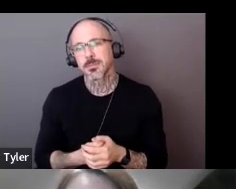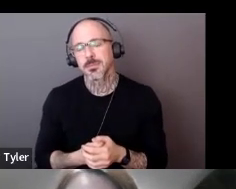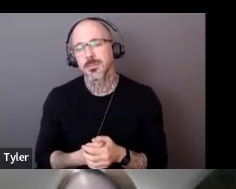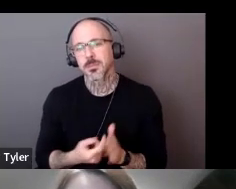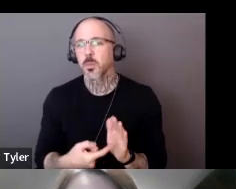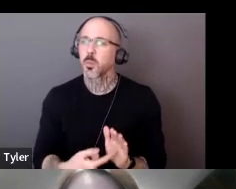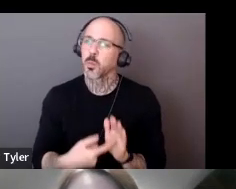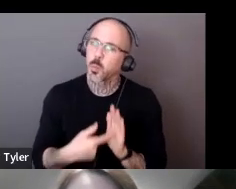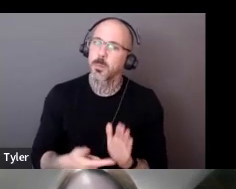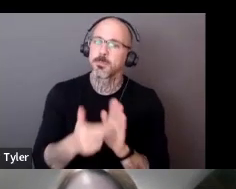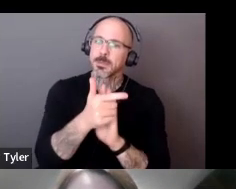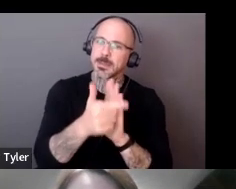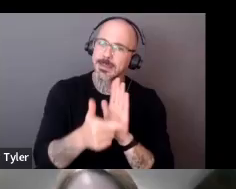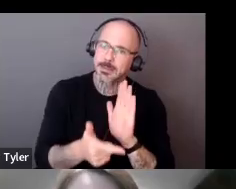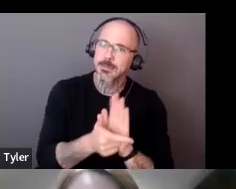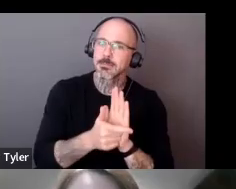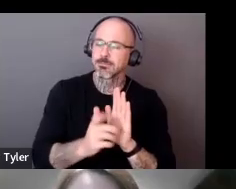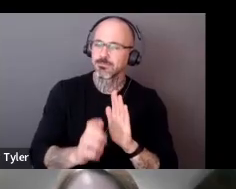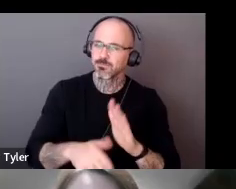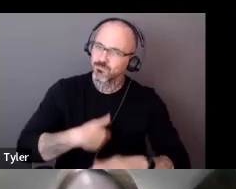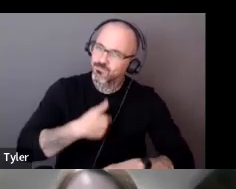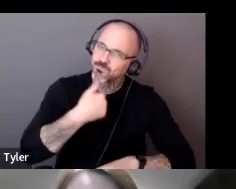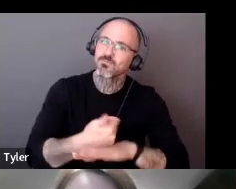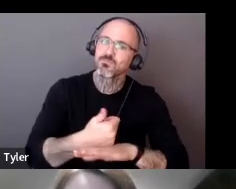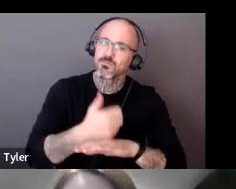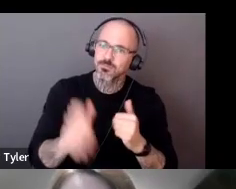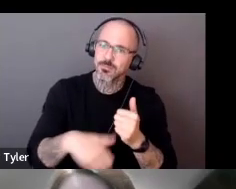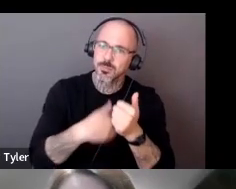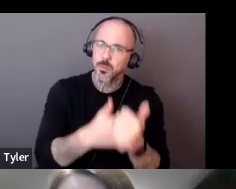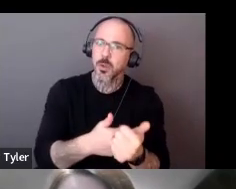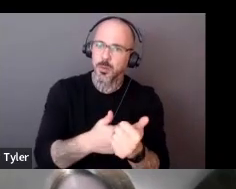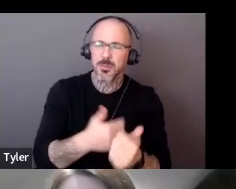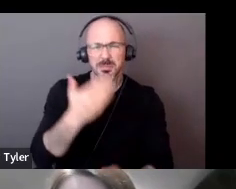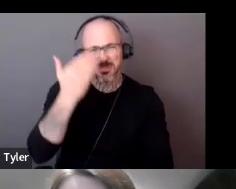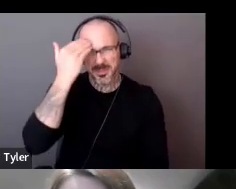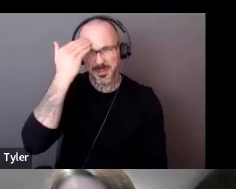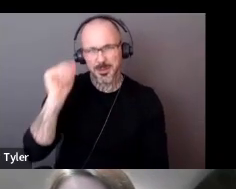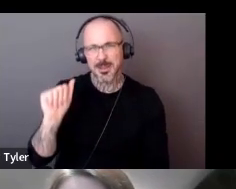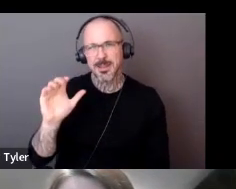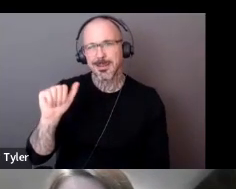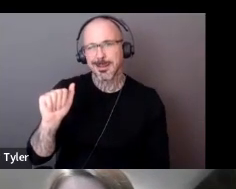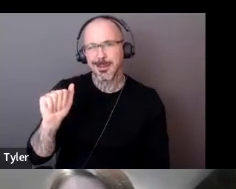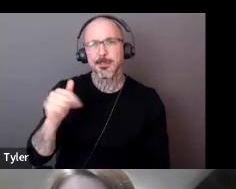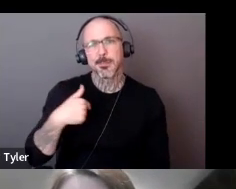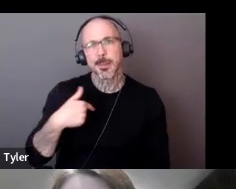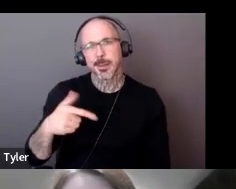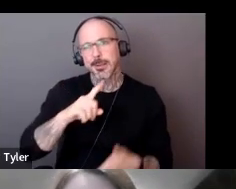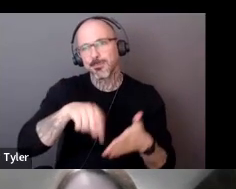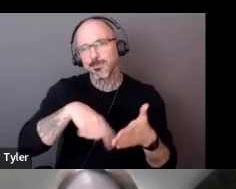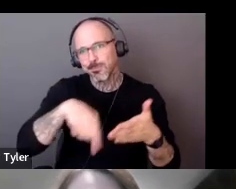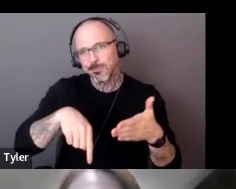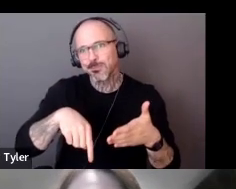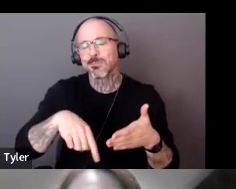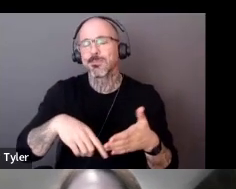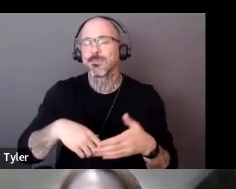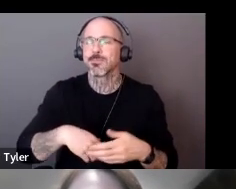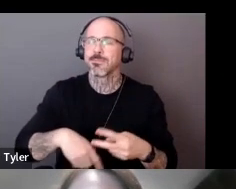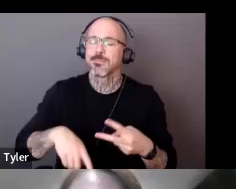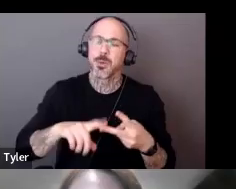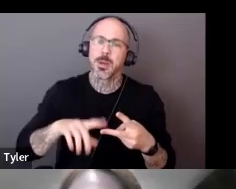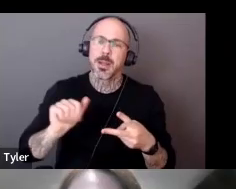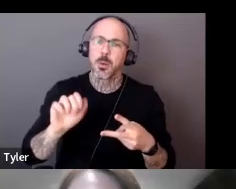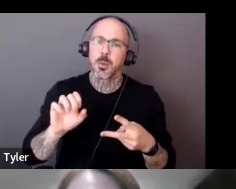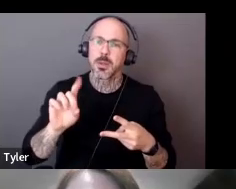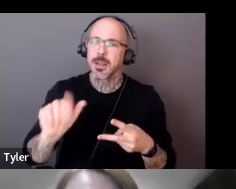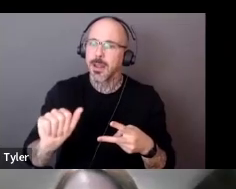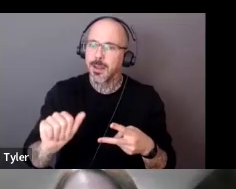And I know there's a lot of criticism about the ACA, that there's not enough standards. There's criticism about the AODA, that